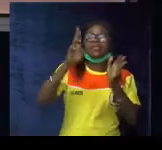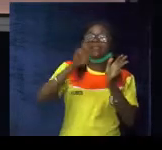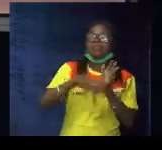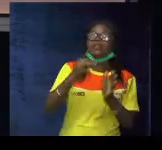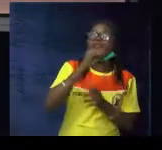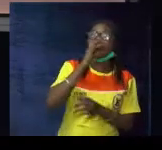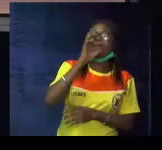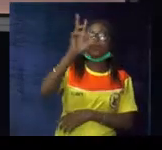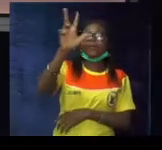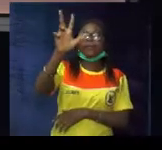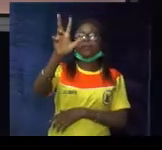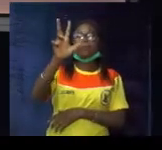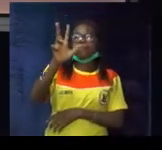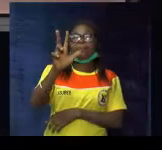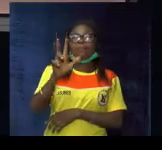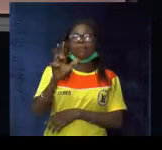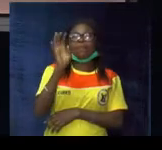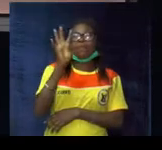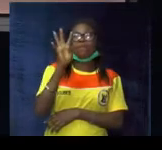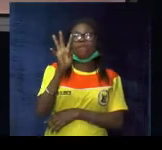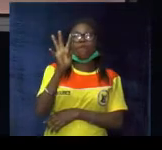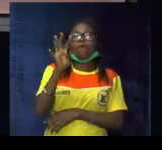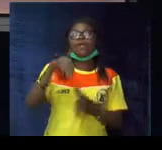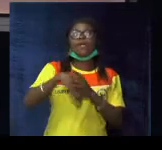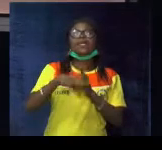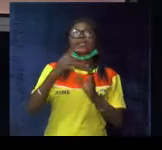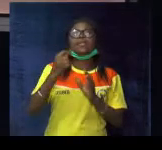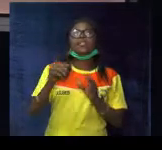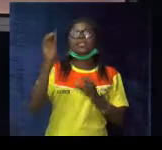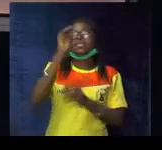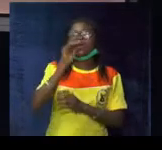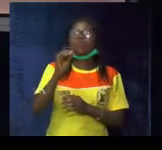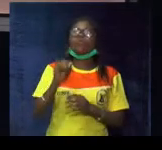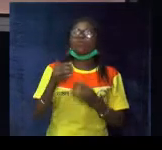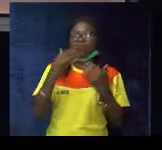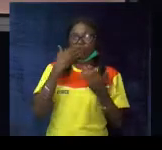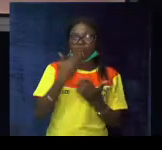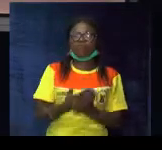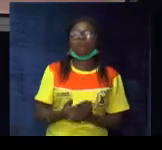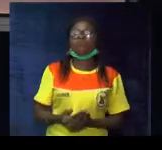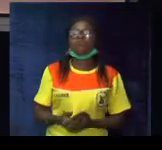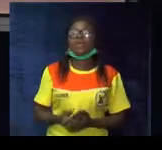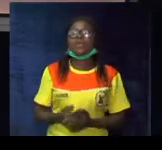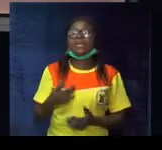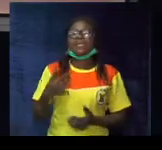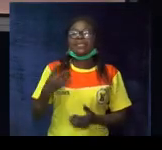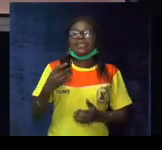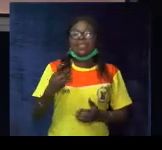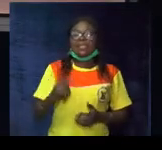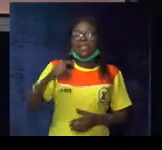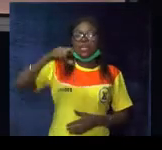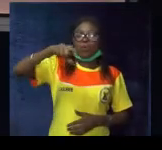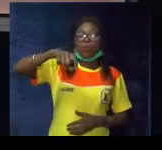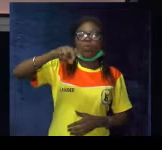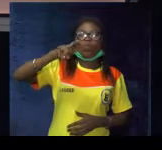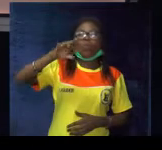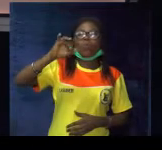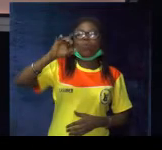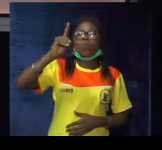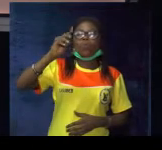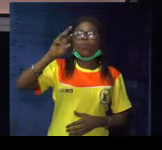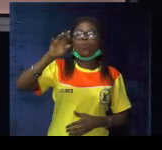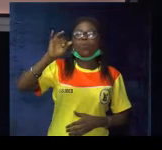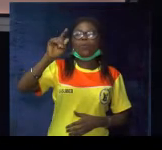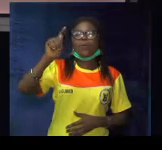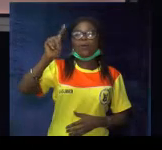remaining will be 3/4. So how many quadrants in the circle? 4 quadrants. Good. A quadrant is bounded by 2